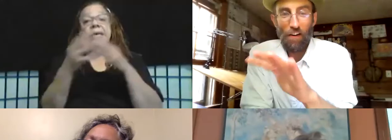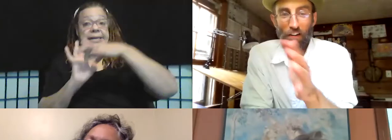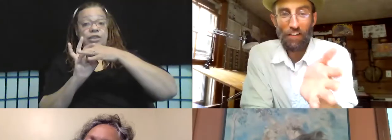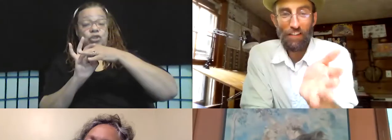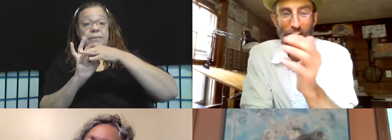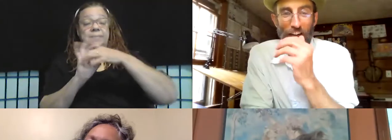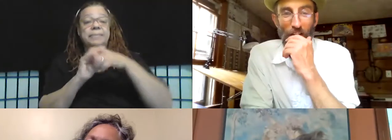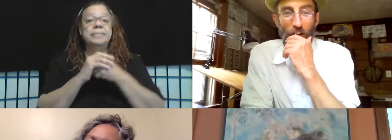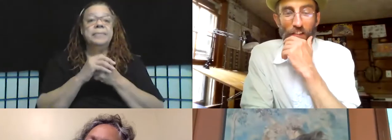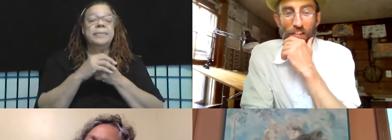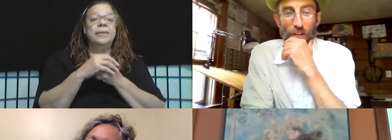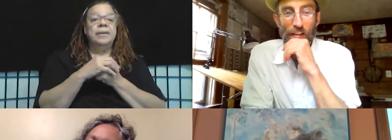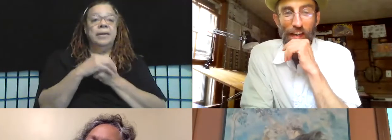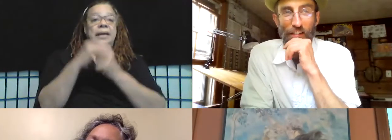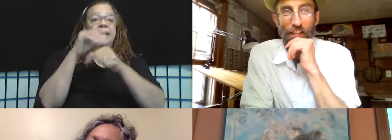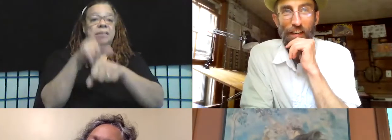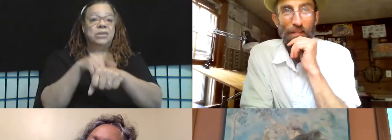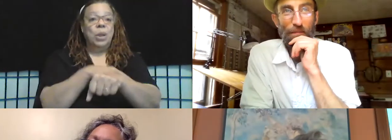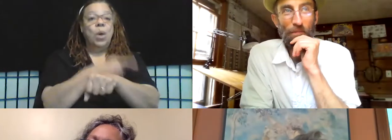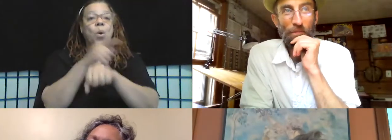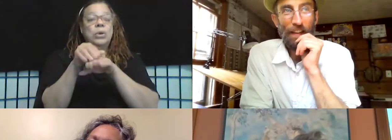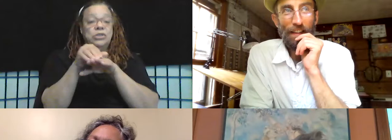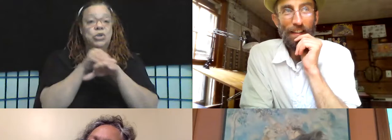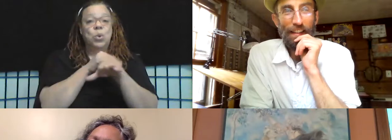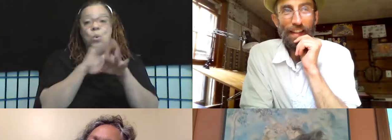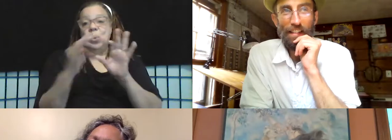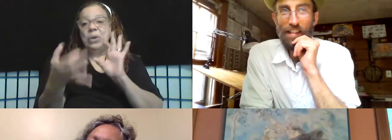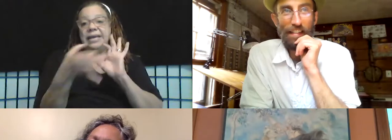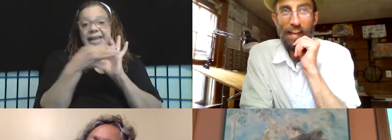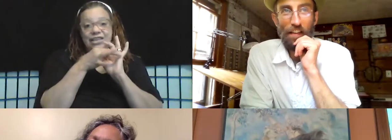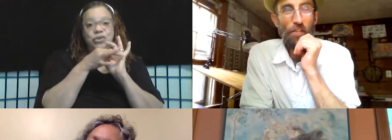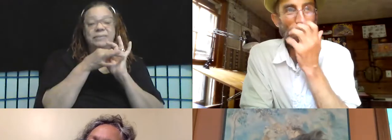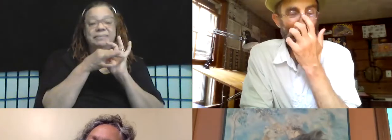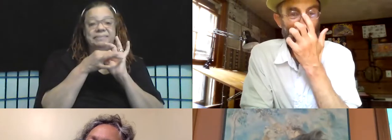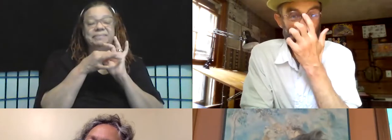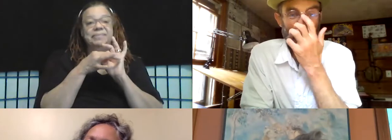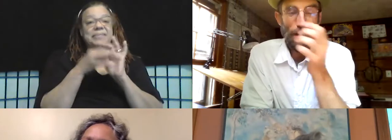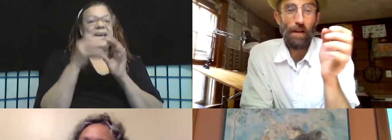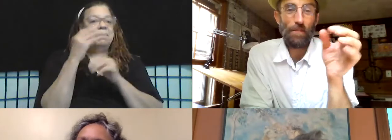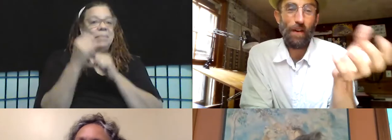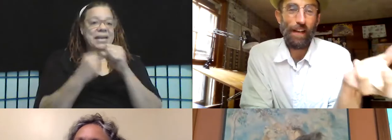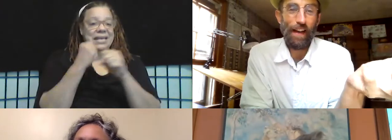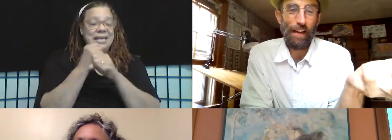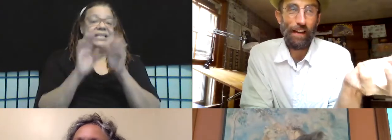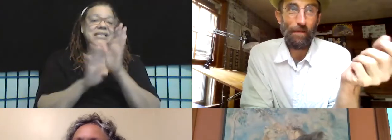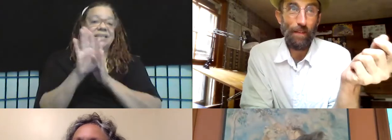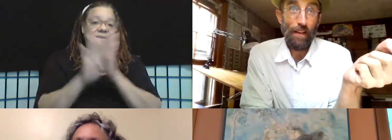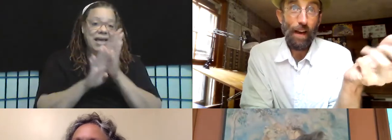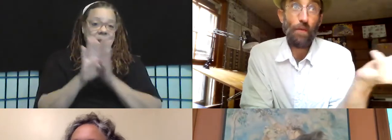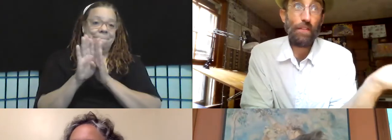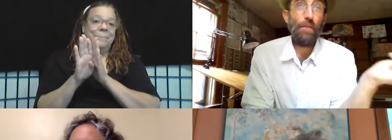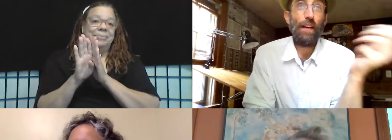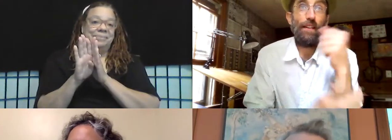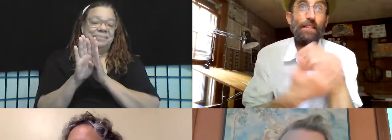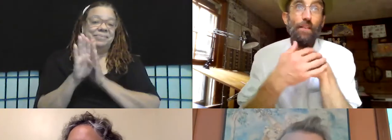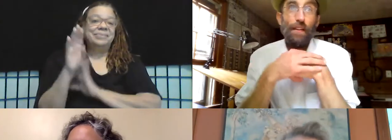a long, slow connection. And these things take years to develop sometimes. So